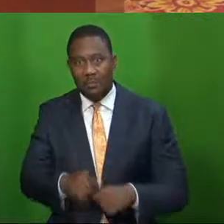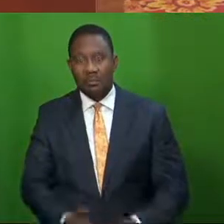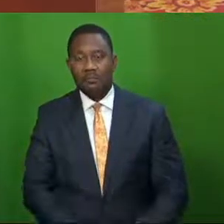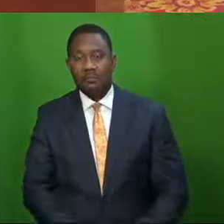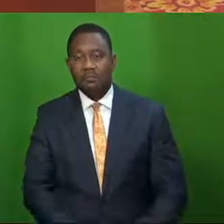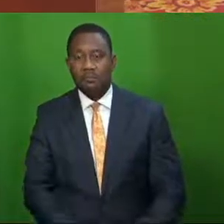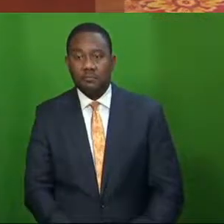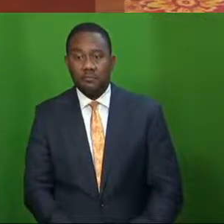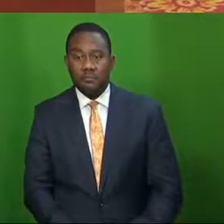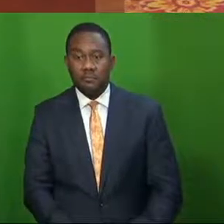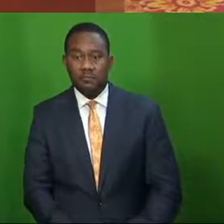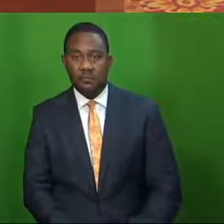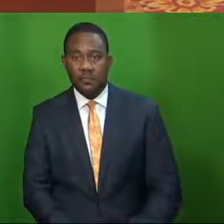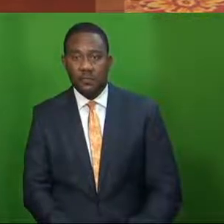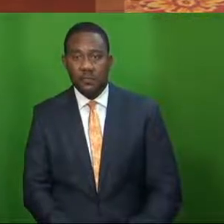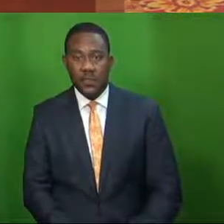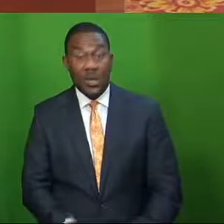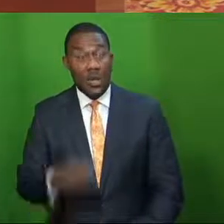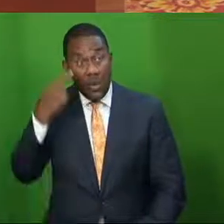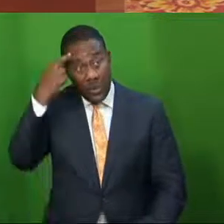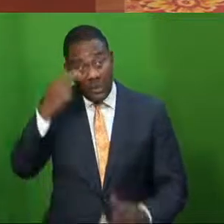begin with the first timers because